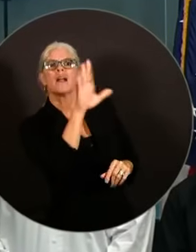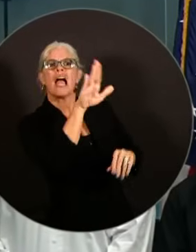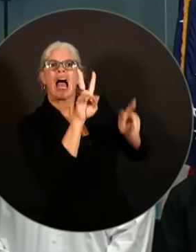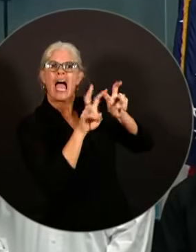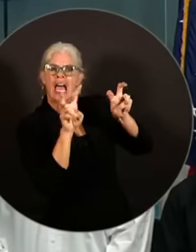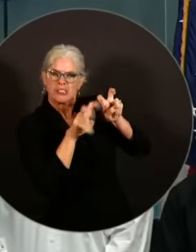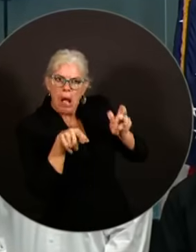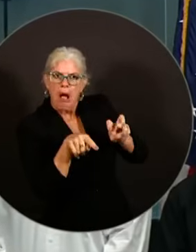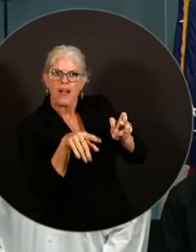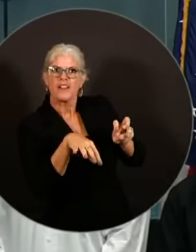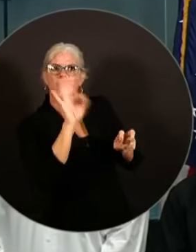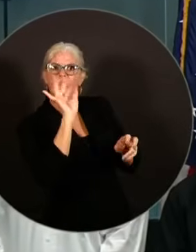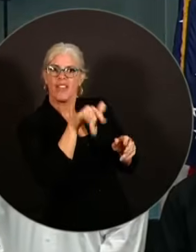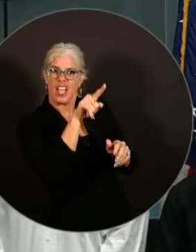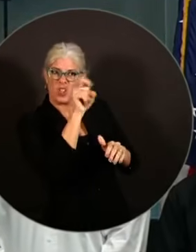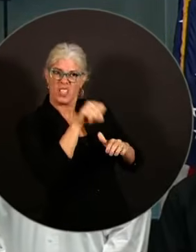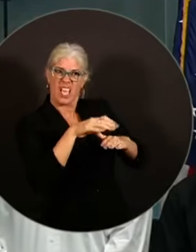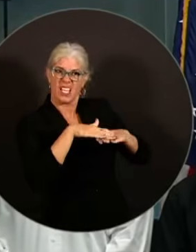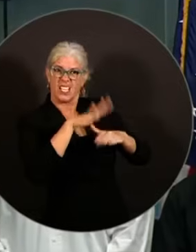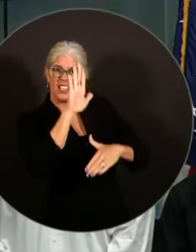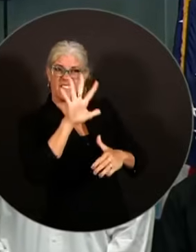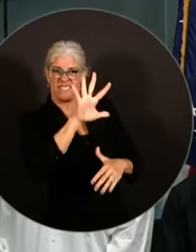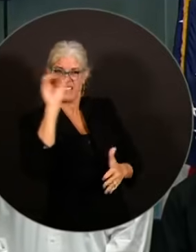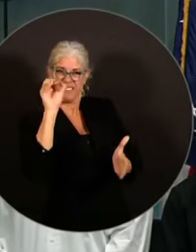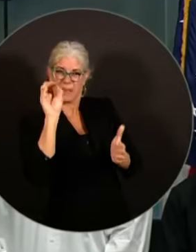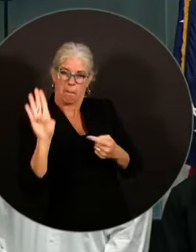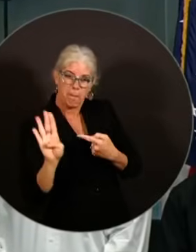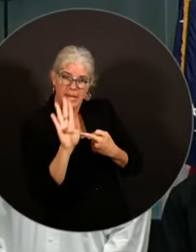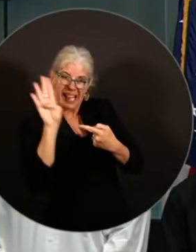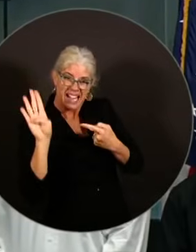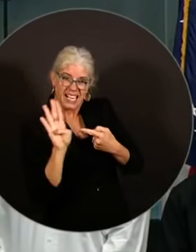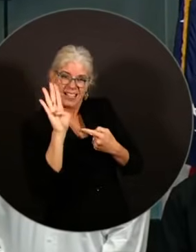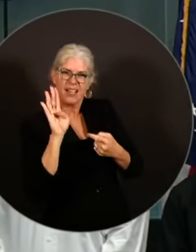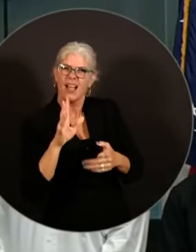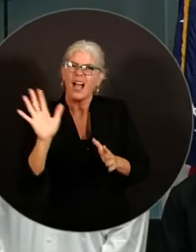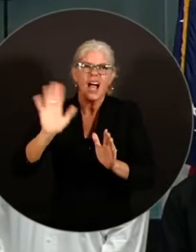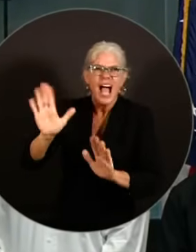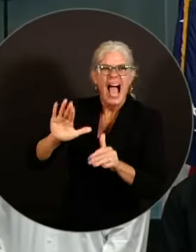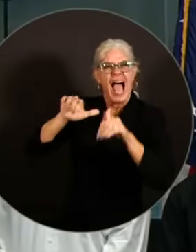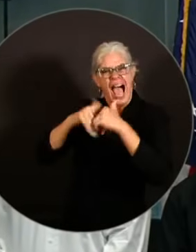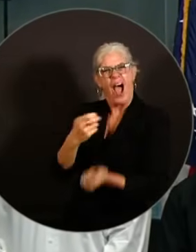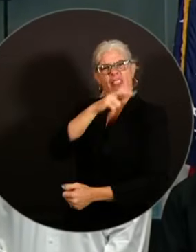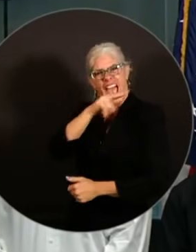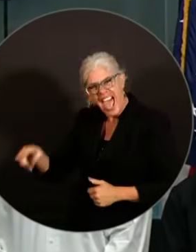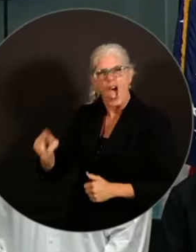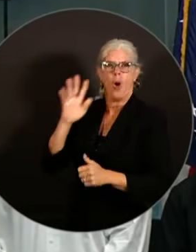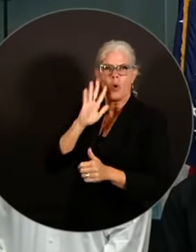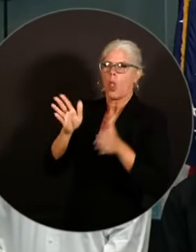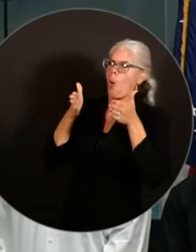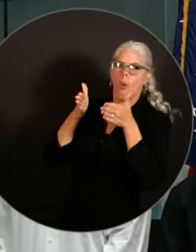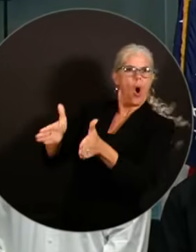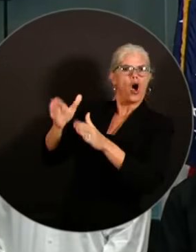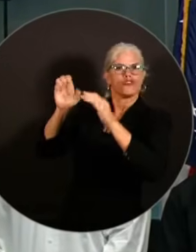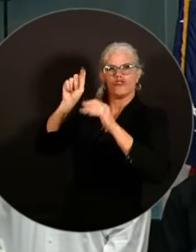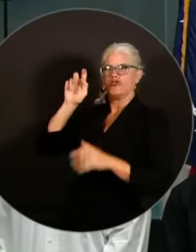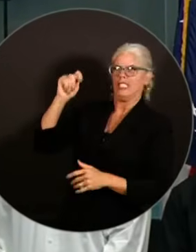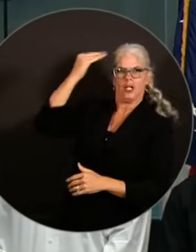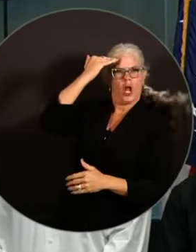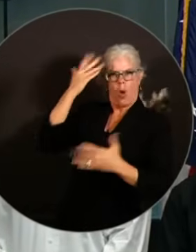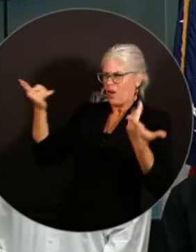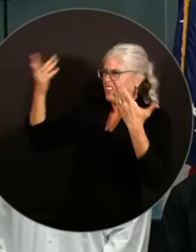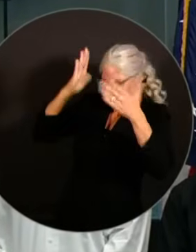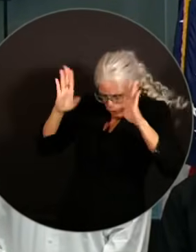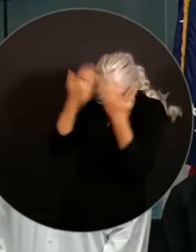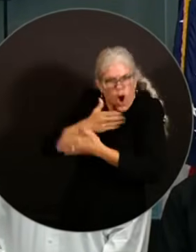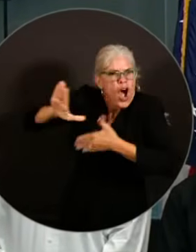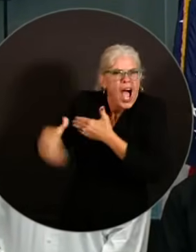exceed $50 billion. Does the state have any sort of... How the hell would a Wall Street analyst be able to know? It's been dark all day. What, you just going to know